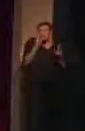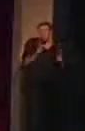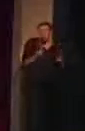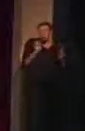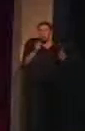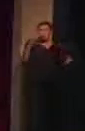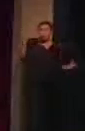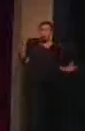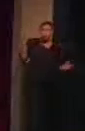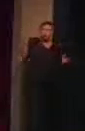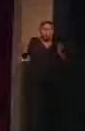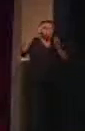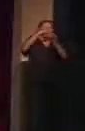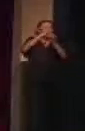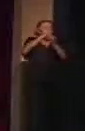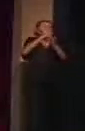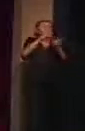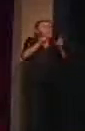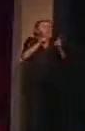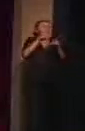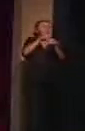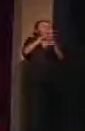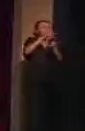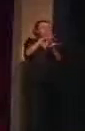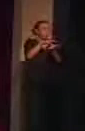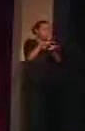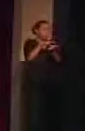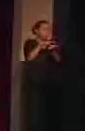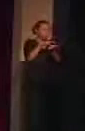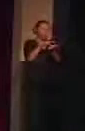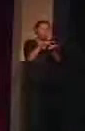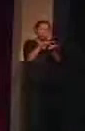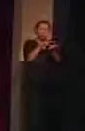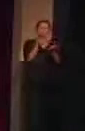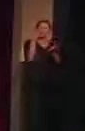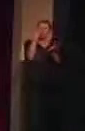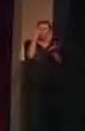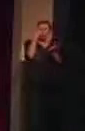sides together are those that are in the middle, reasonable-minded people, pulling